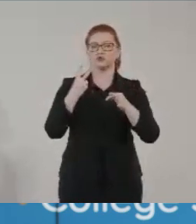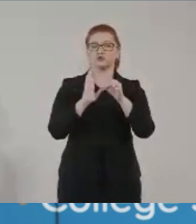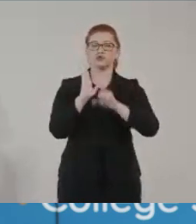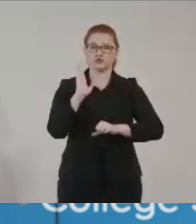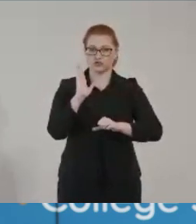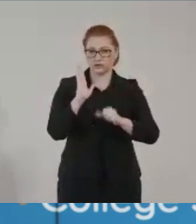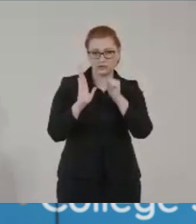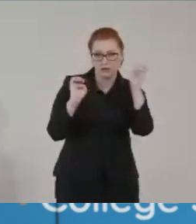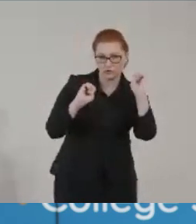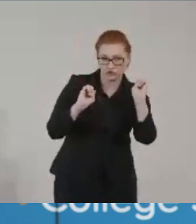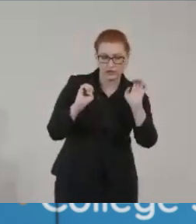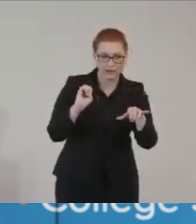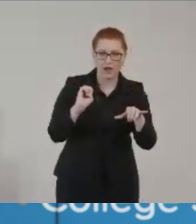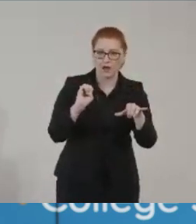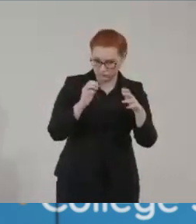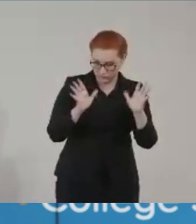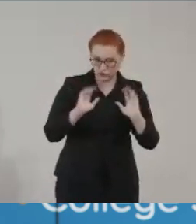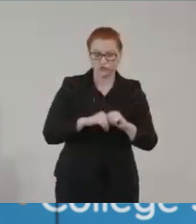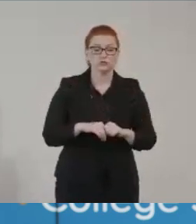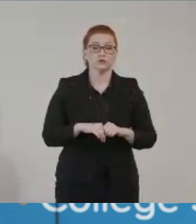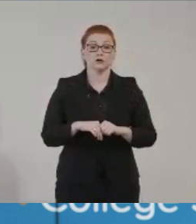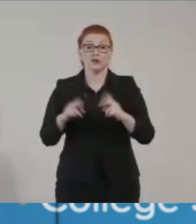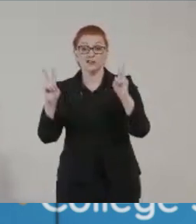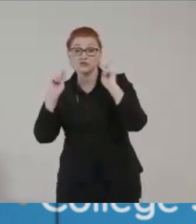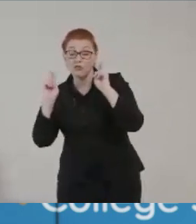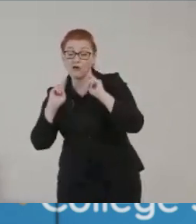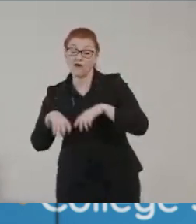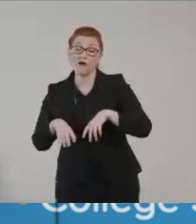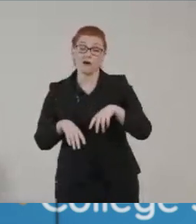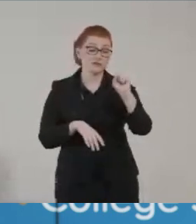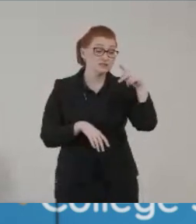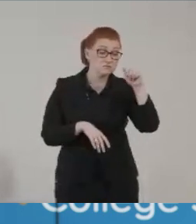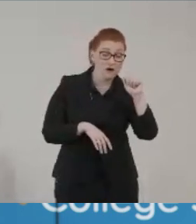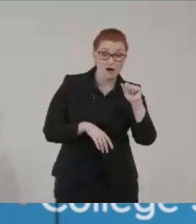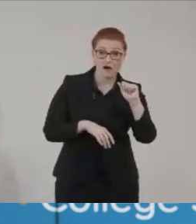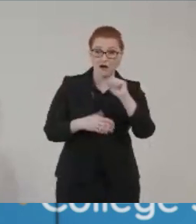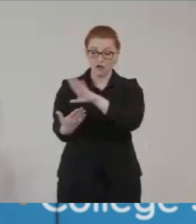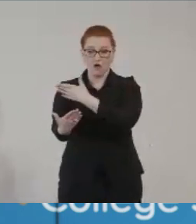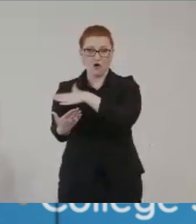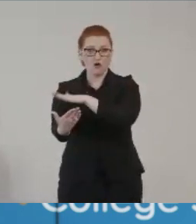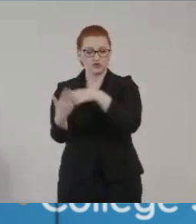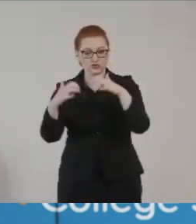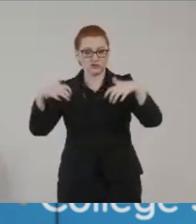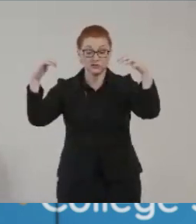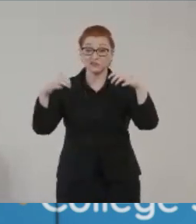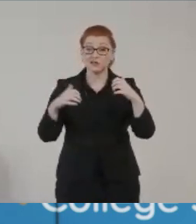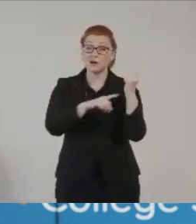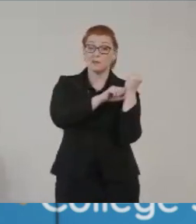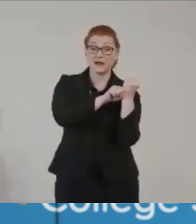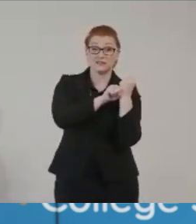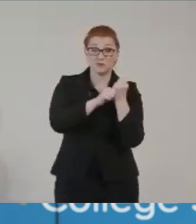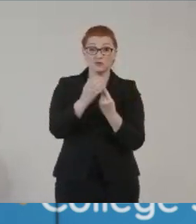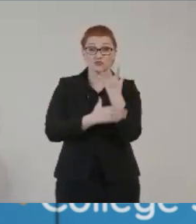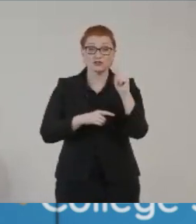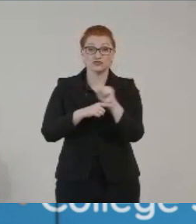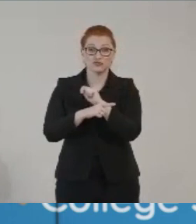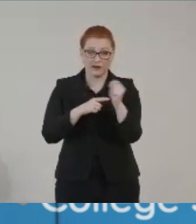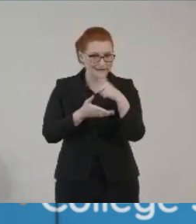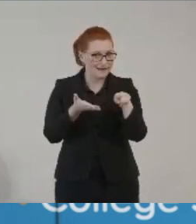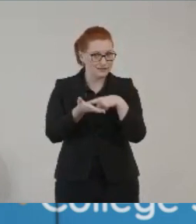Salons, spas, concerts, spring training was canceled. No large venue